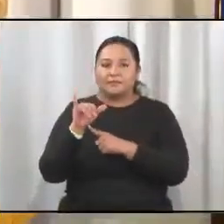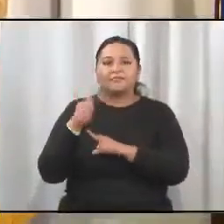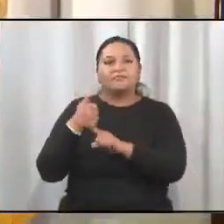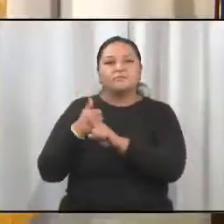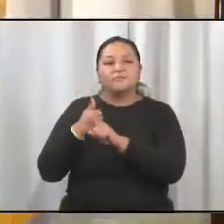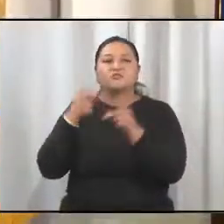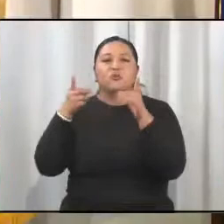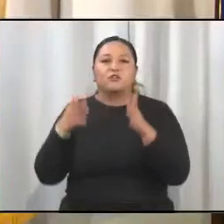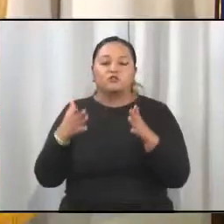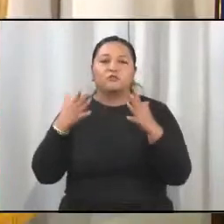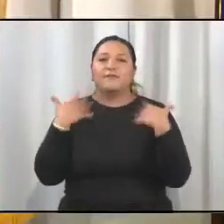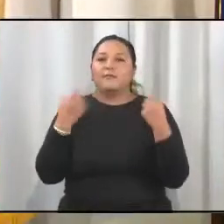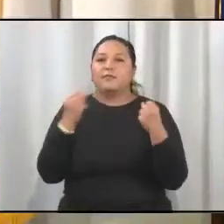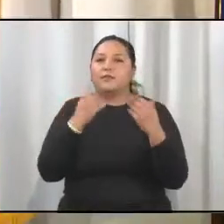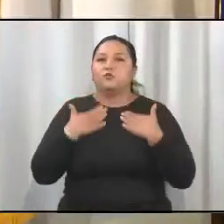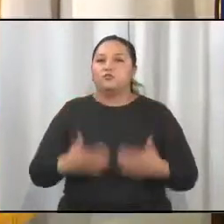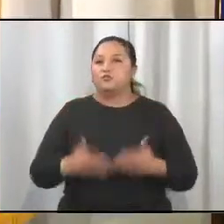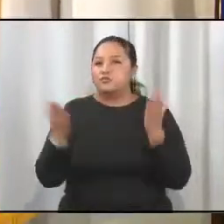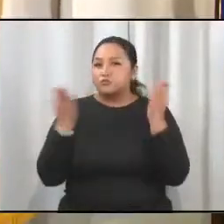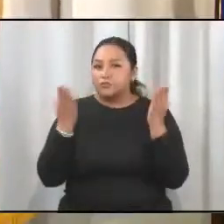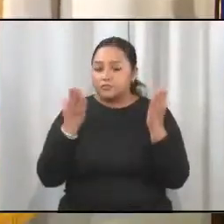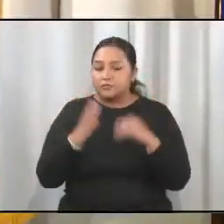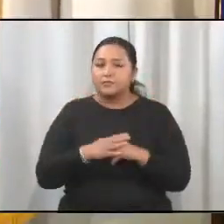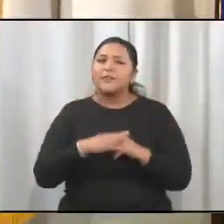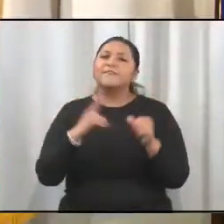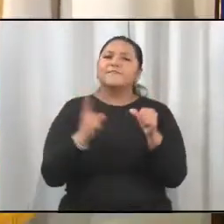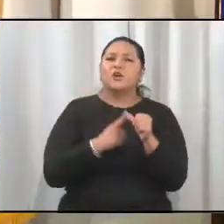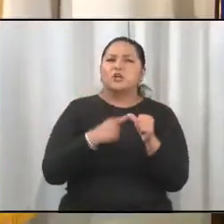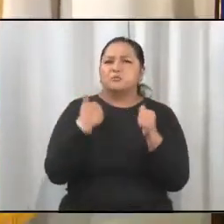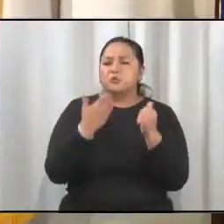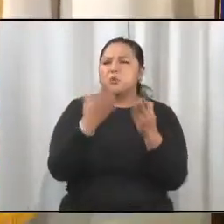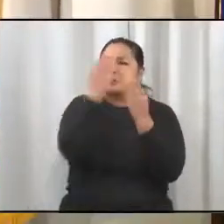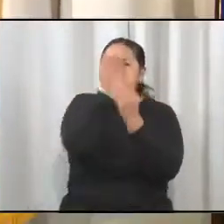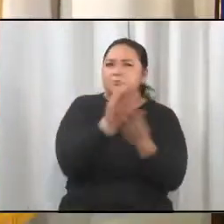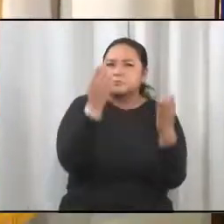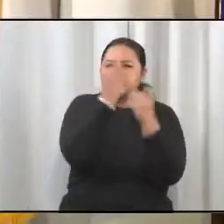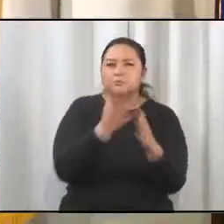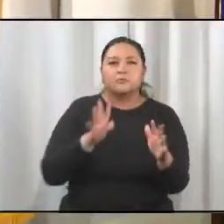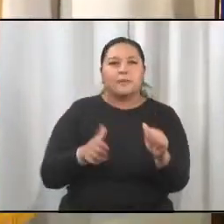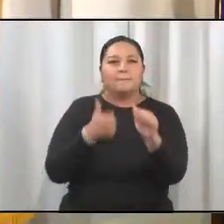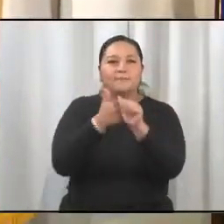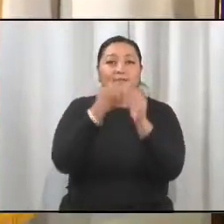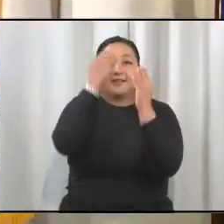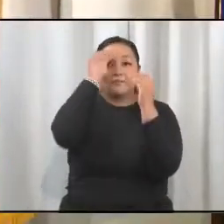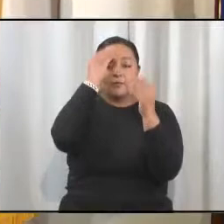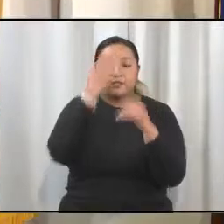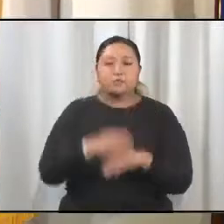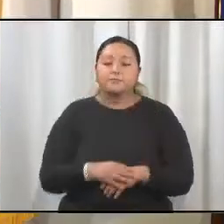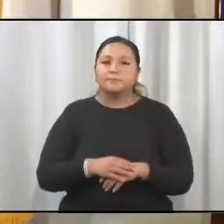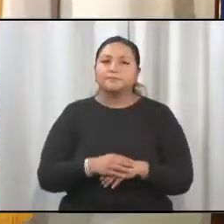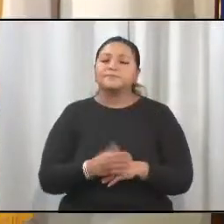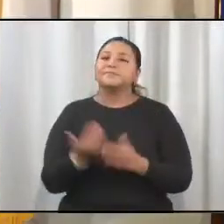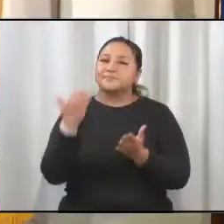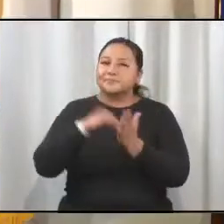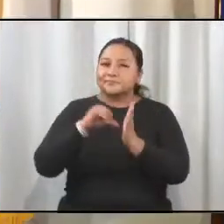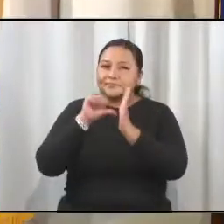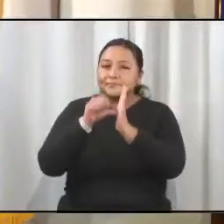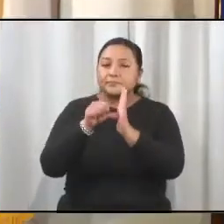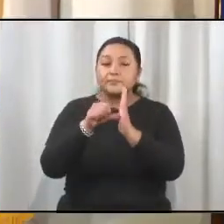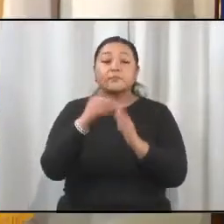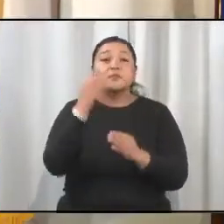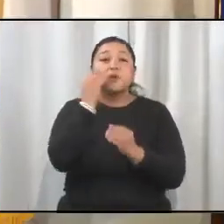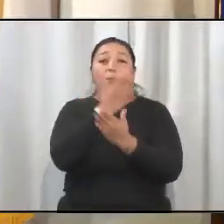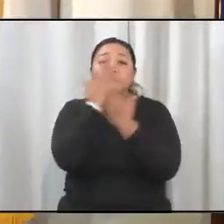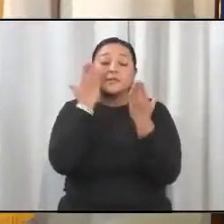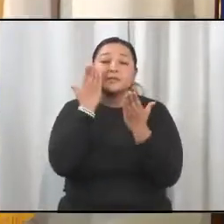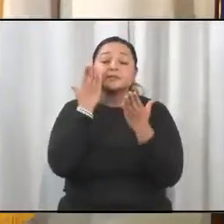And before we get into today's topic, I'd like to share some updates with all of you. As I've said before, ending homelessness is a community effort, and the